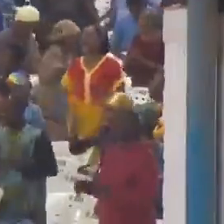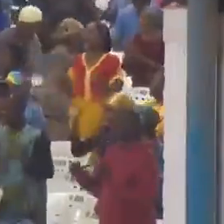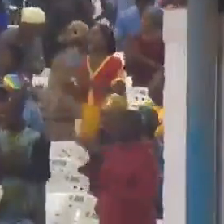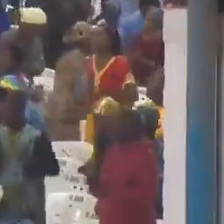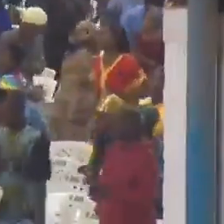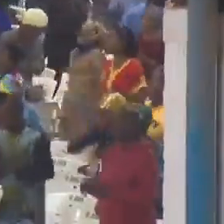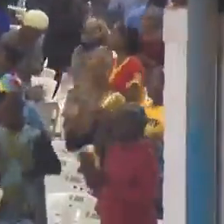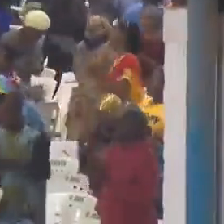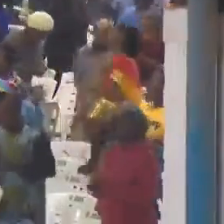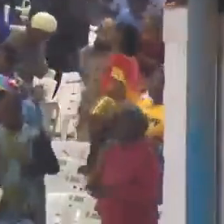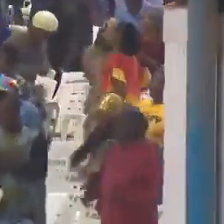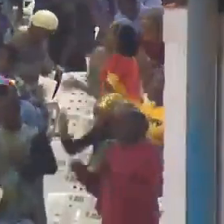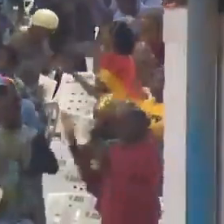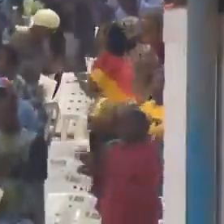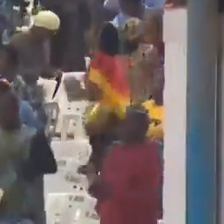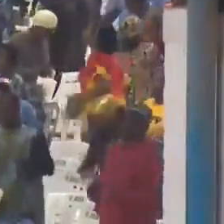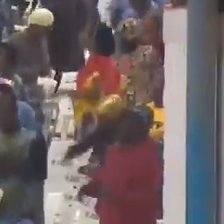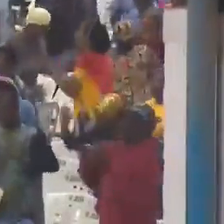In Jesus' name.